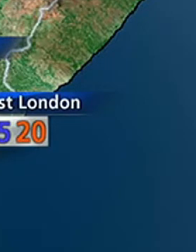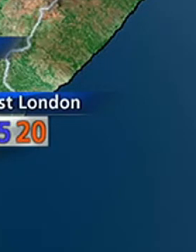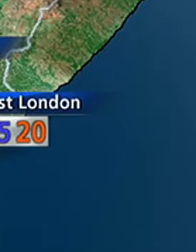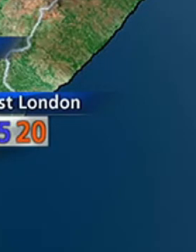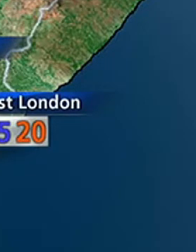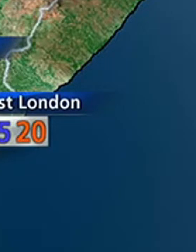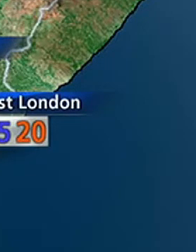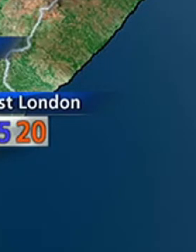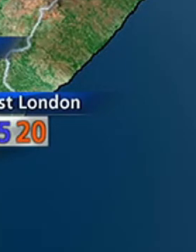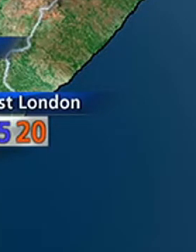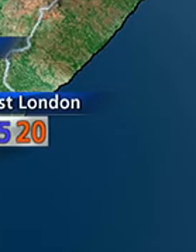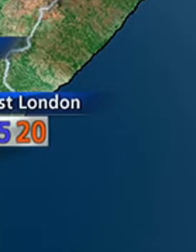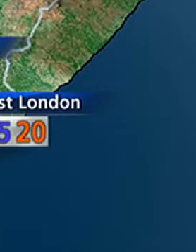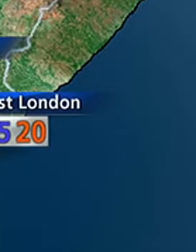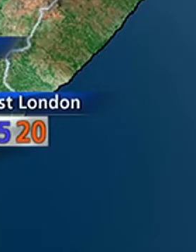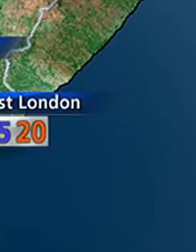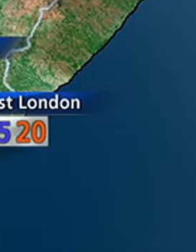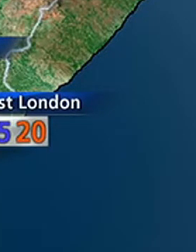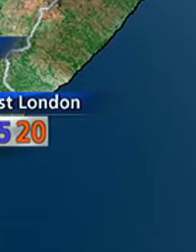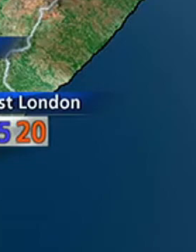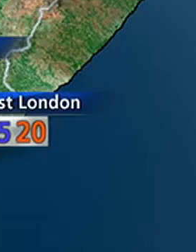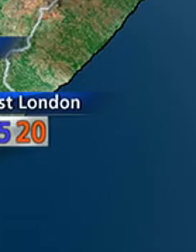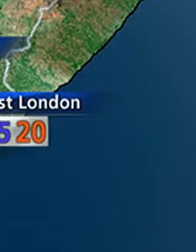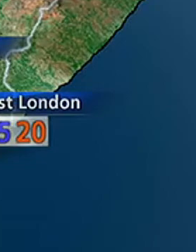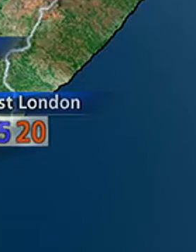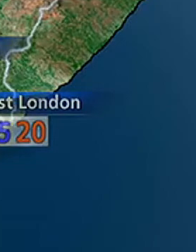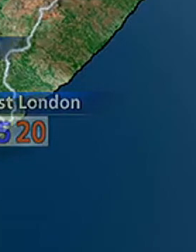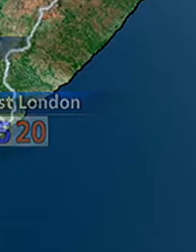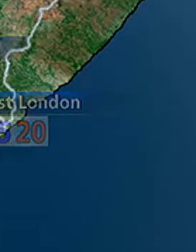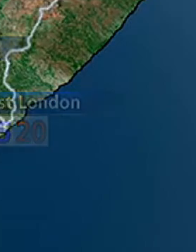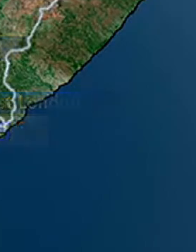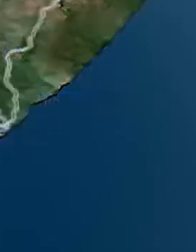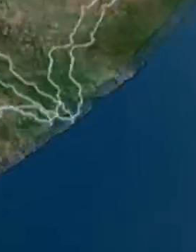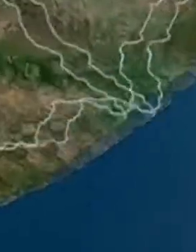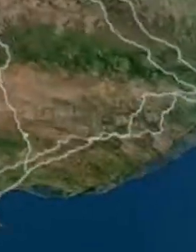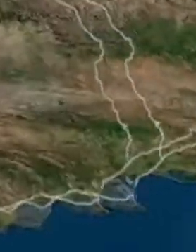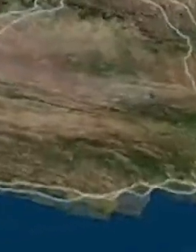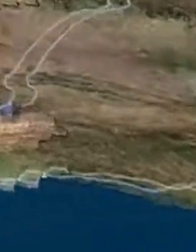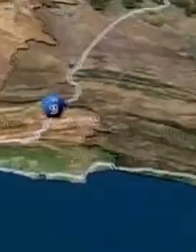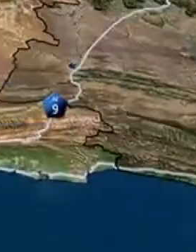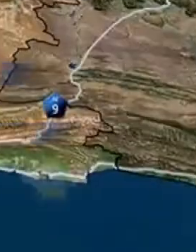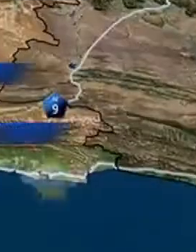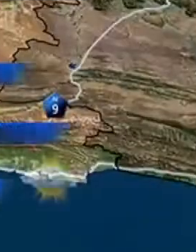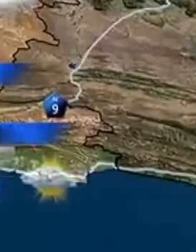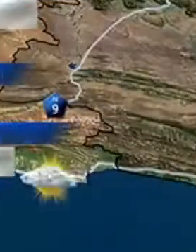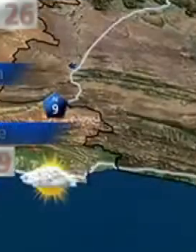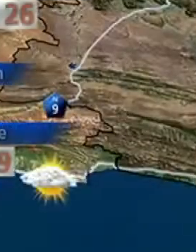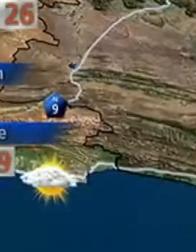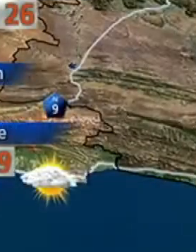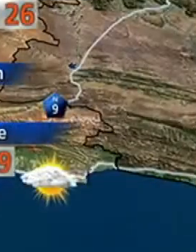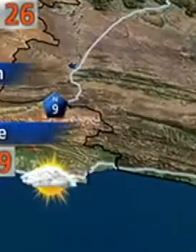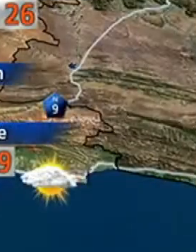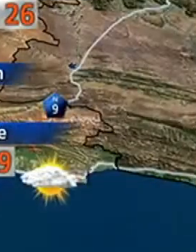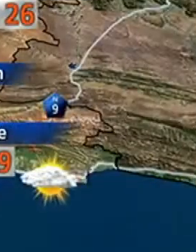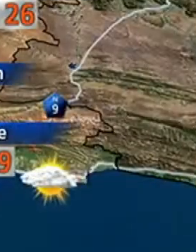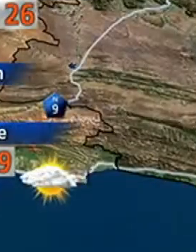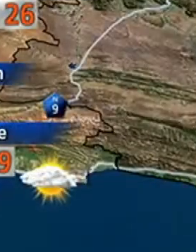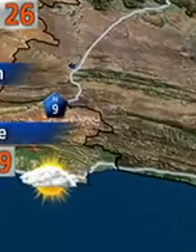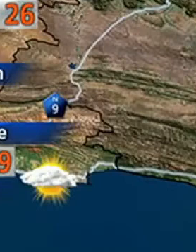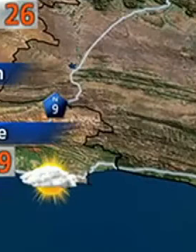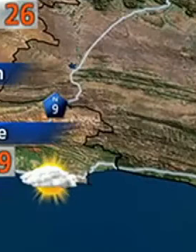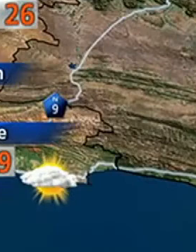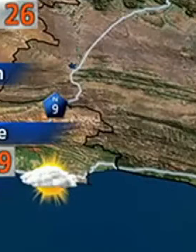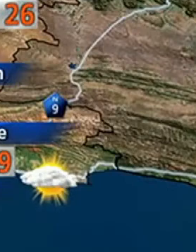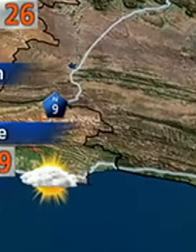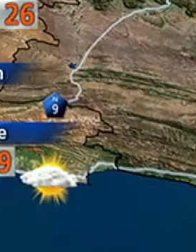gore awa dipula di tla ba gona ka dikarolong tša ka Bokomane go tsena bjalo ka dikarolong tša ka bo East London go laetša go Fodile ka dikarolong tšeo go le ka borwa bodikela ba Kapa